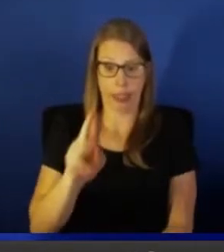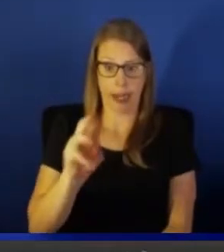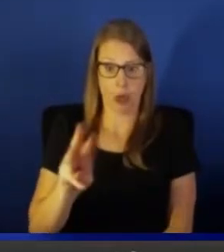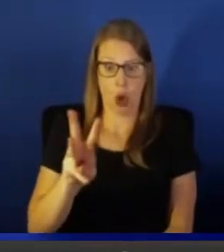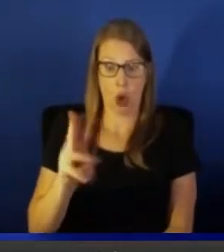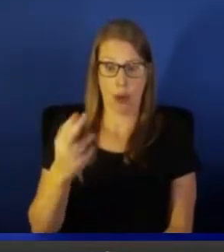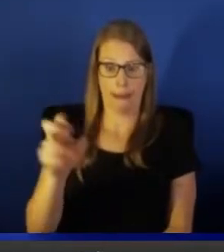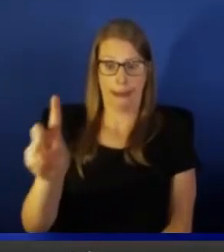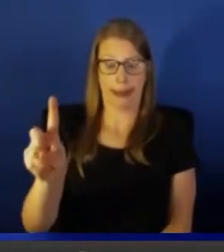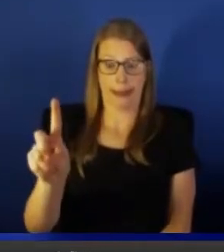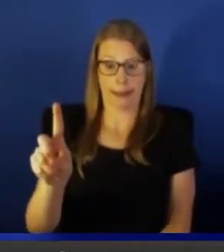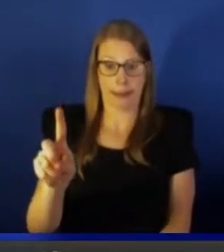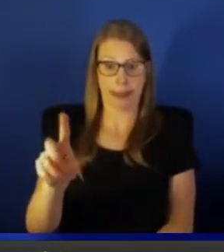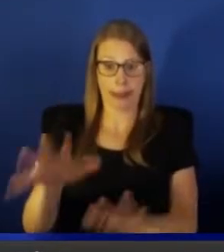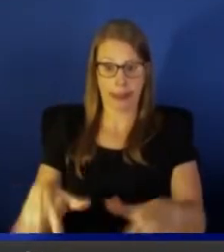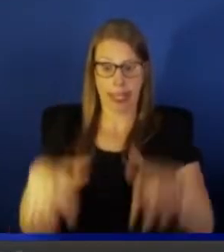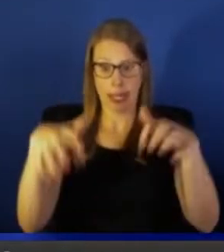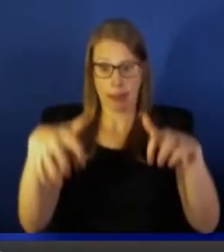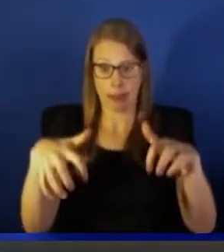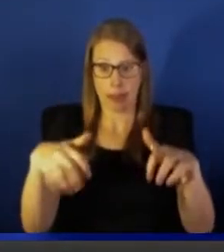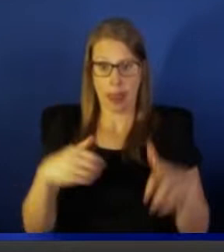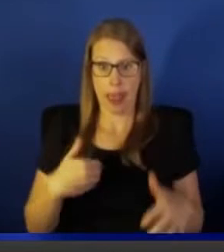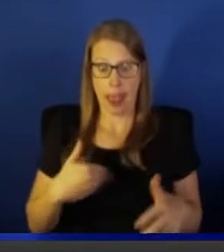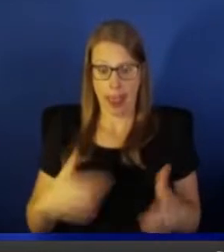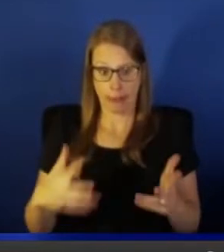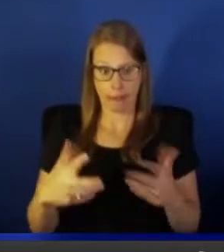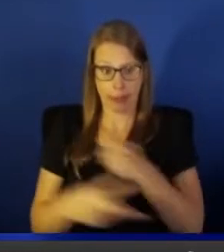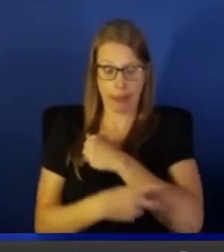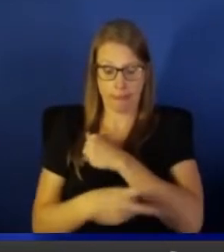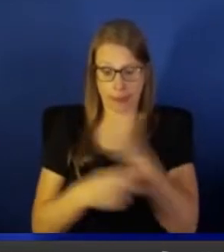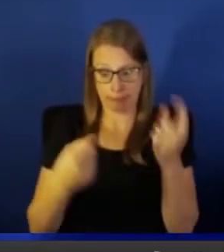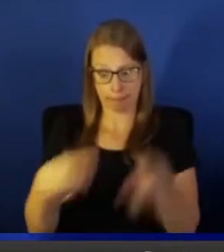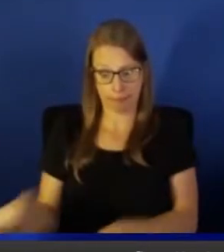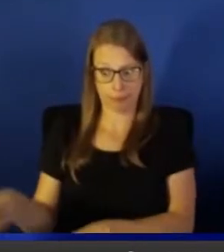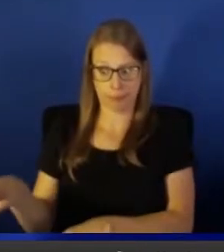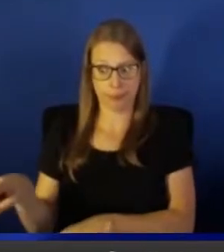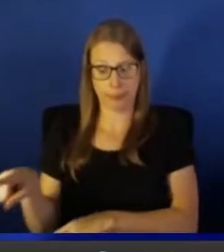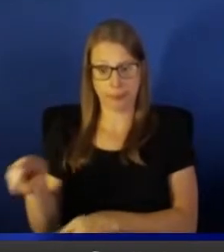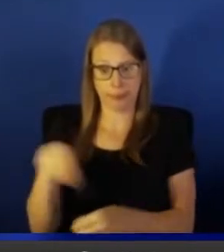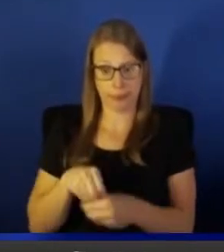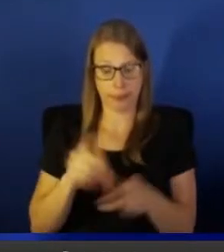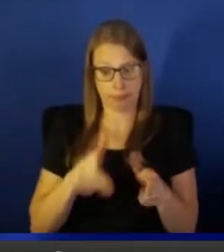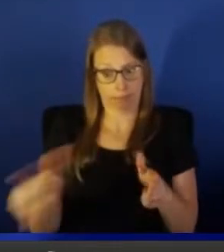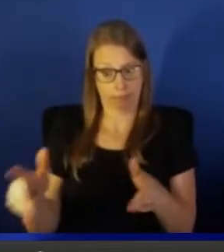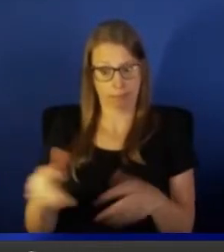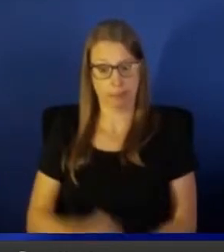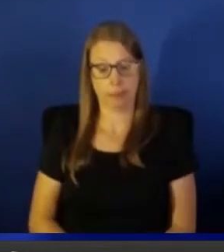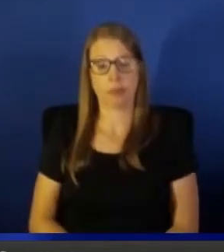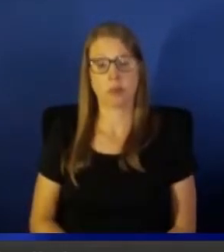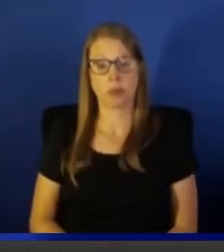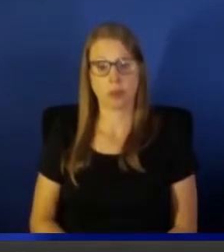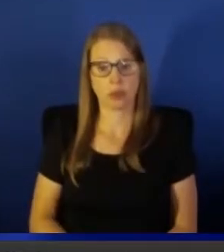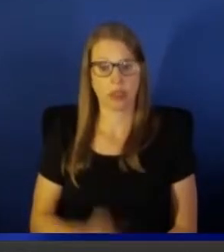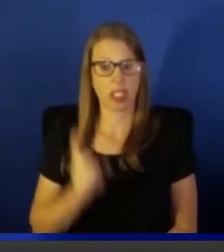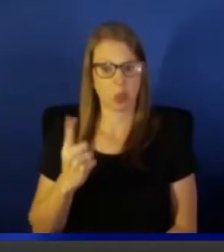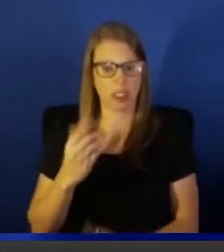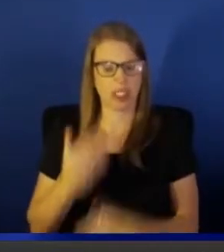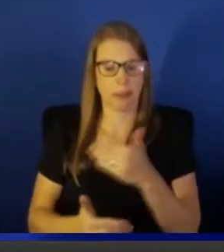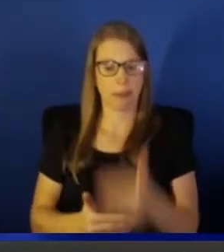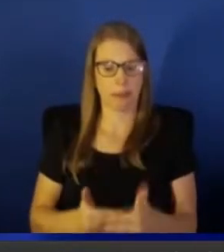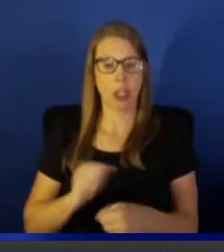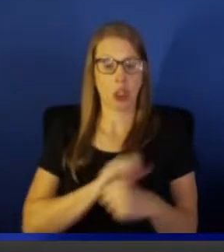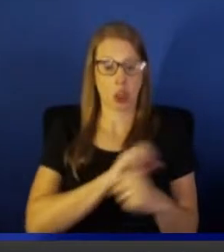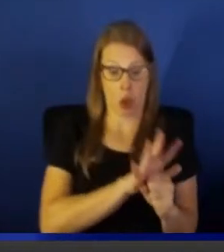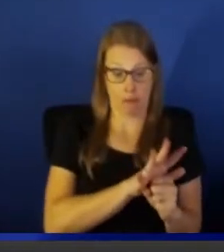in the parking lot, right? Very simple, common sense things that thousands of people seem not to do. So that's one step there. On COVID,